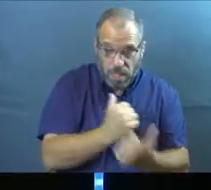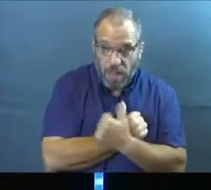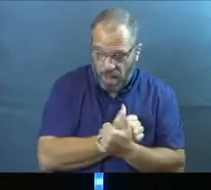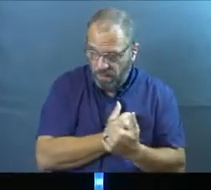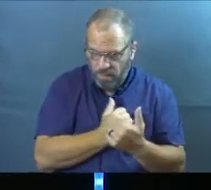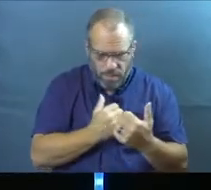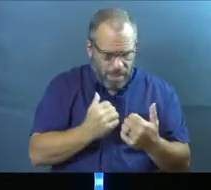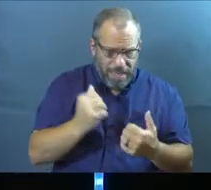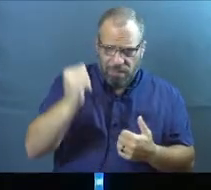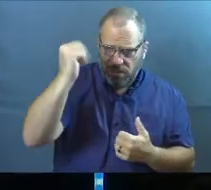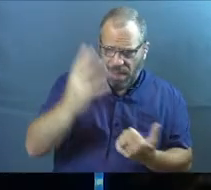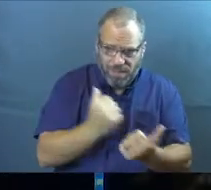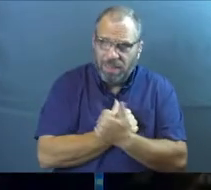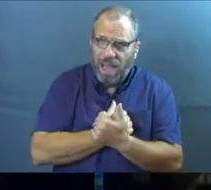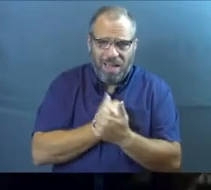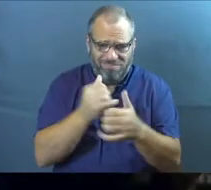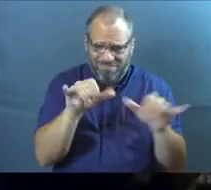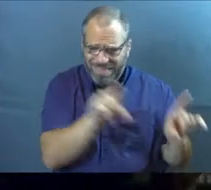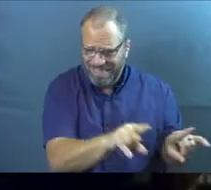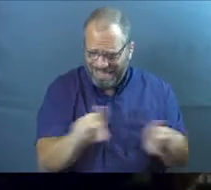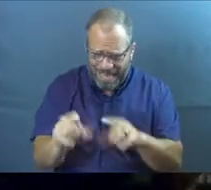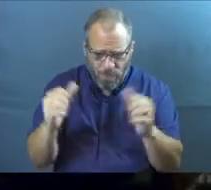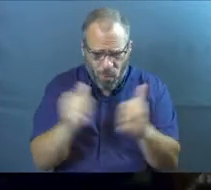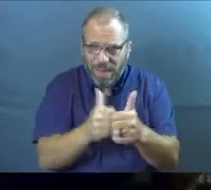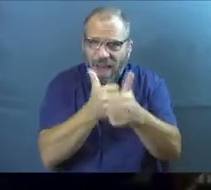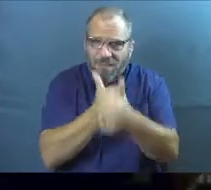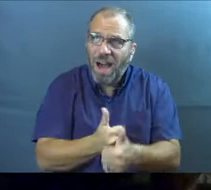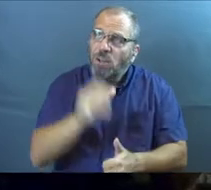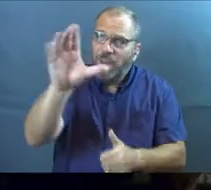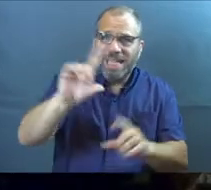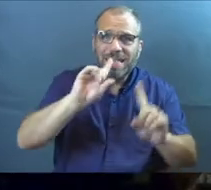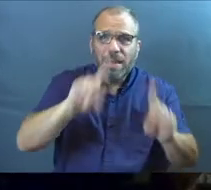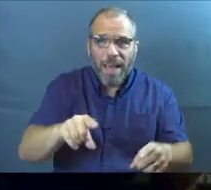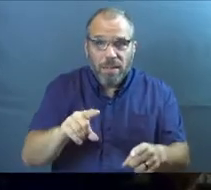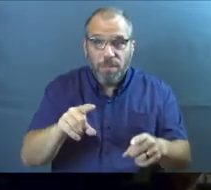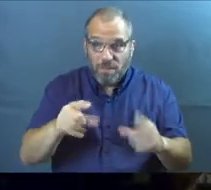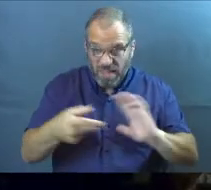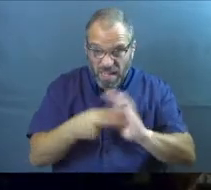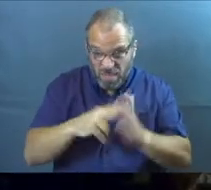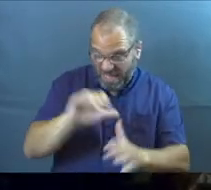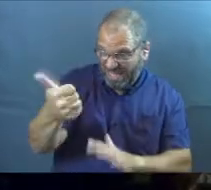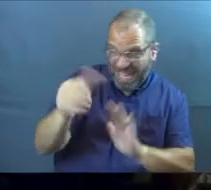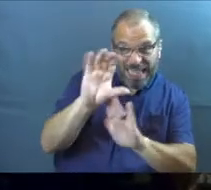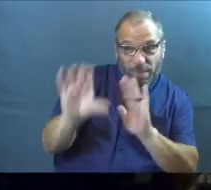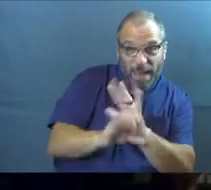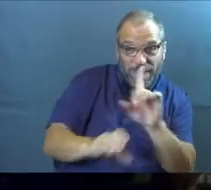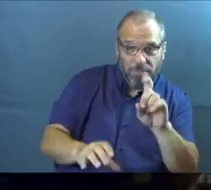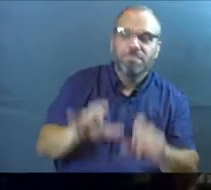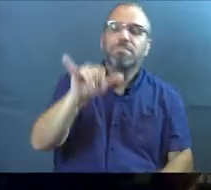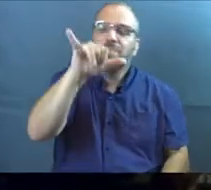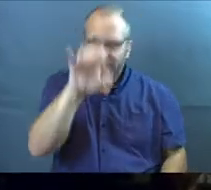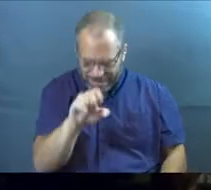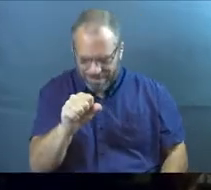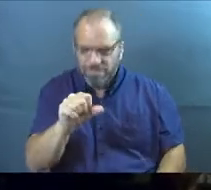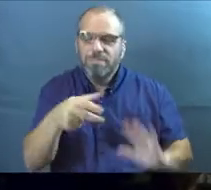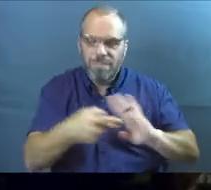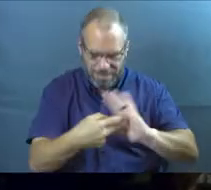love and loving God is synonymous with following his commandments. Does that mean the Ten Commandments? Yes, it